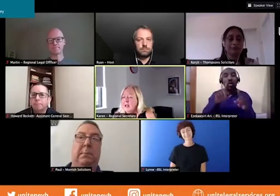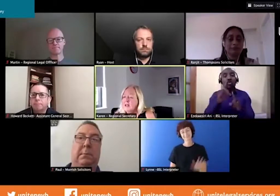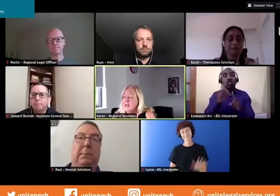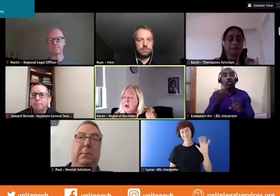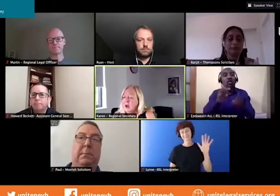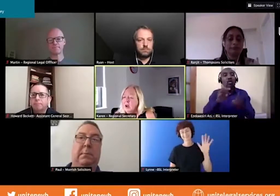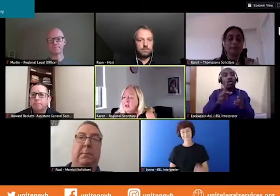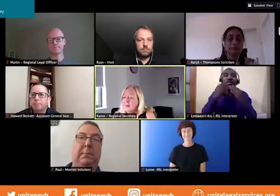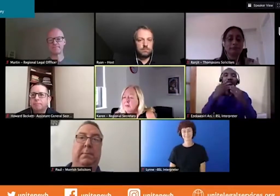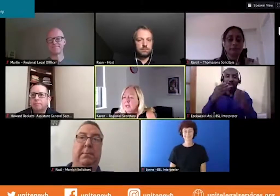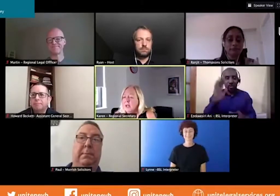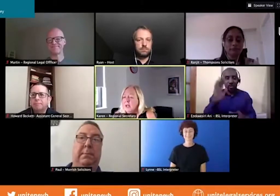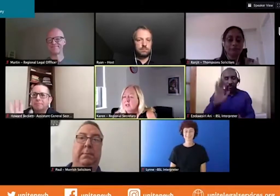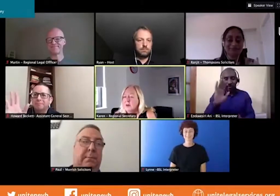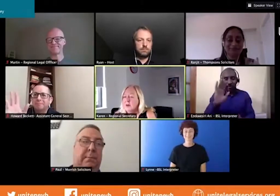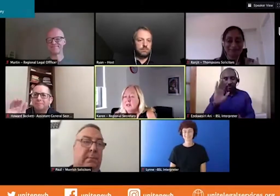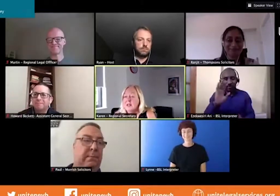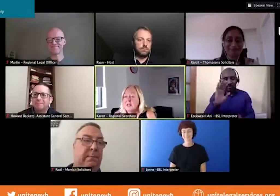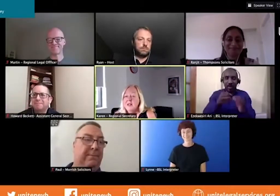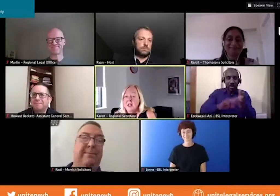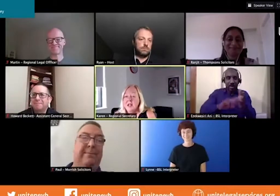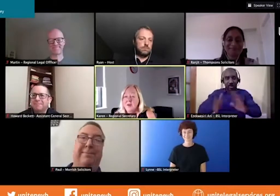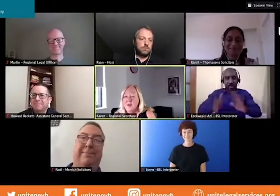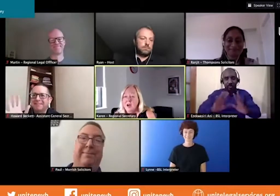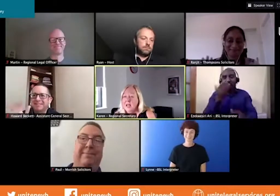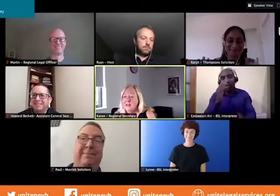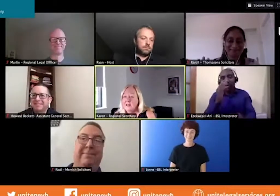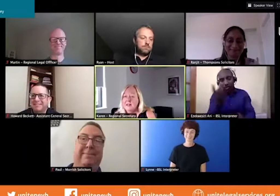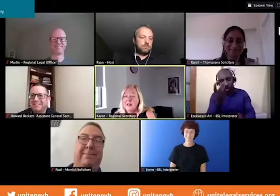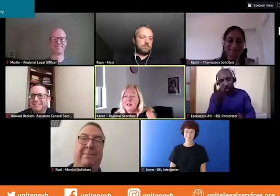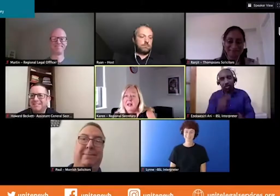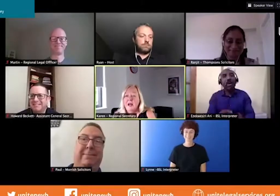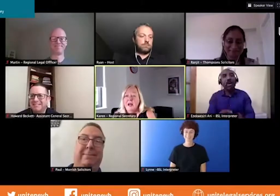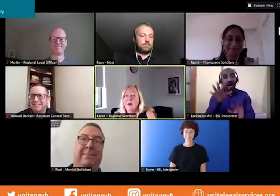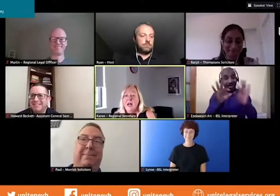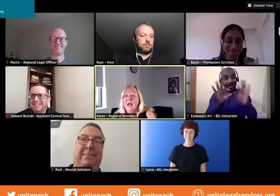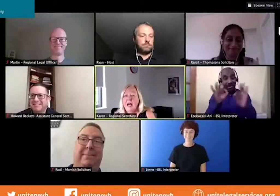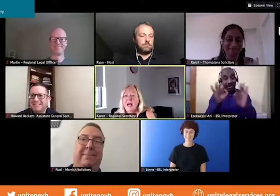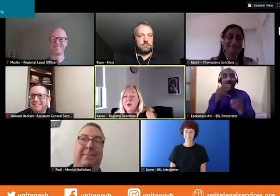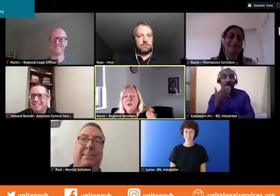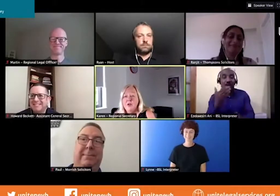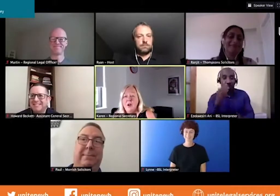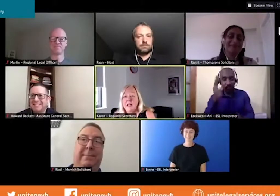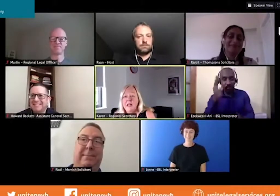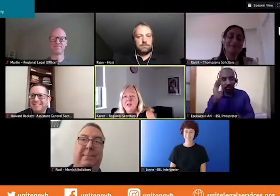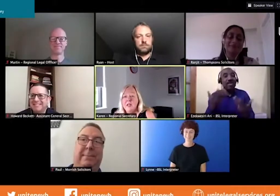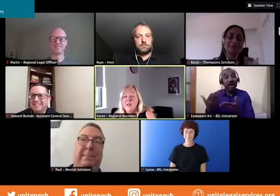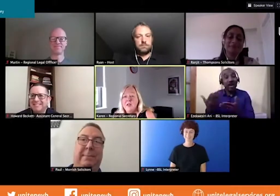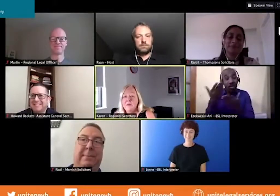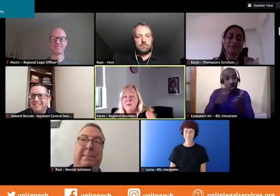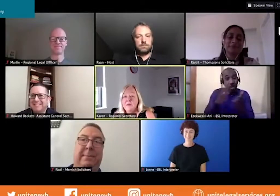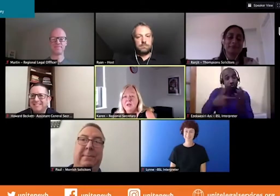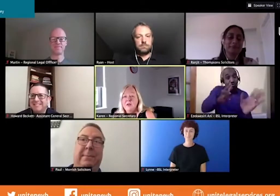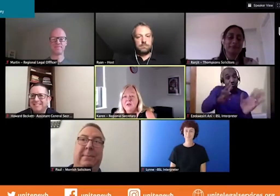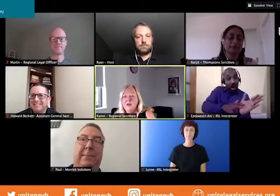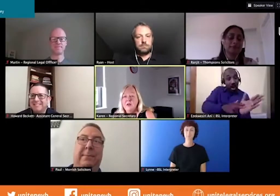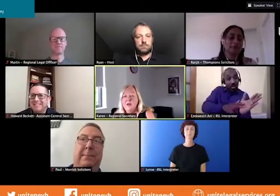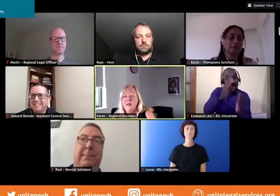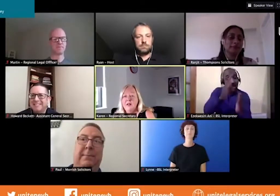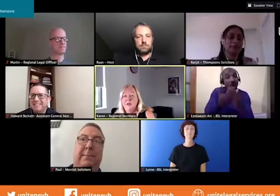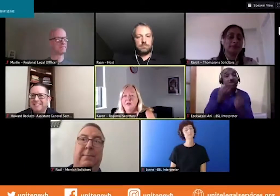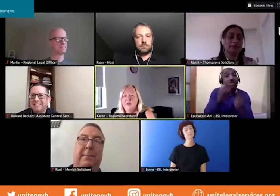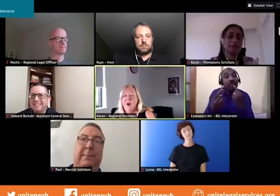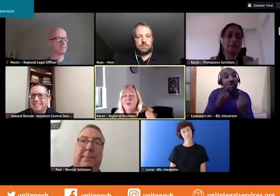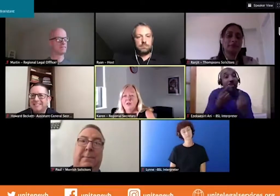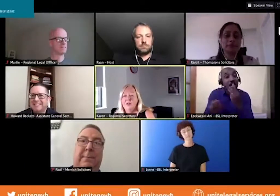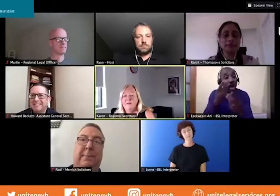BSL interpreters. Thank you for our guests. And I'll hand over to Ryan, because I think he's got some update news on another event that we've got.